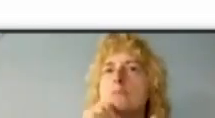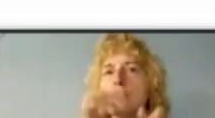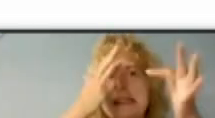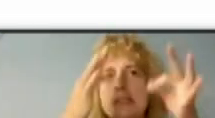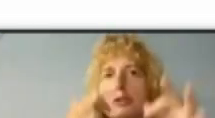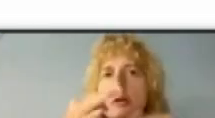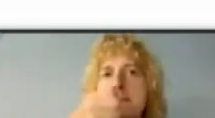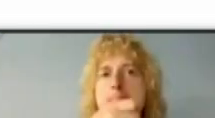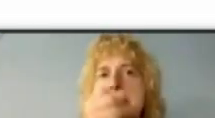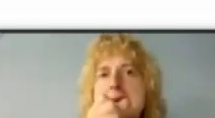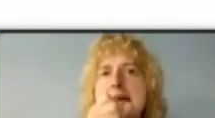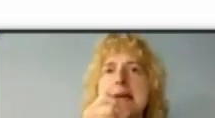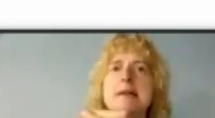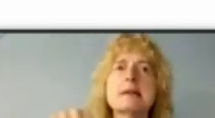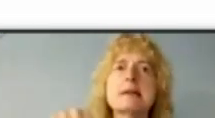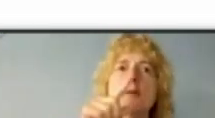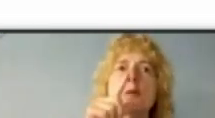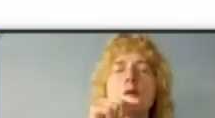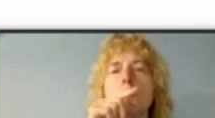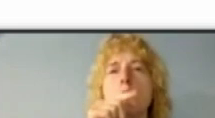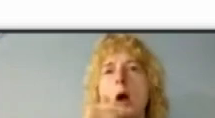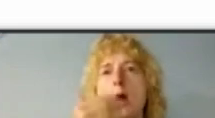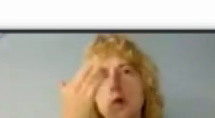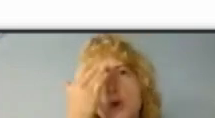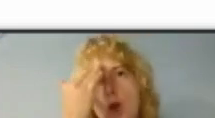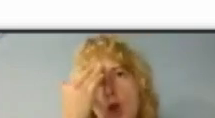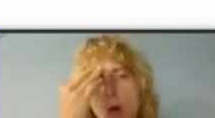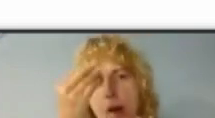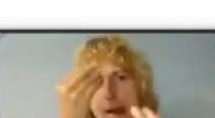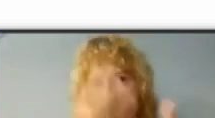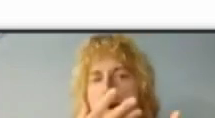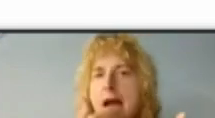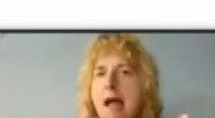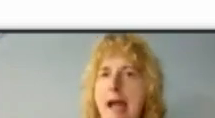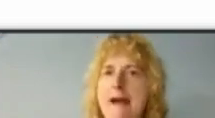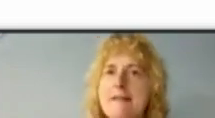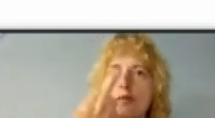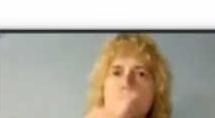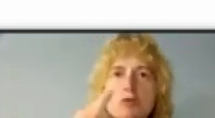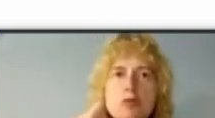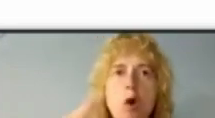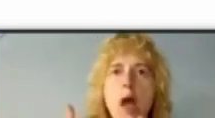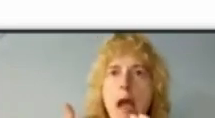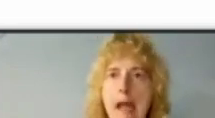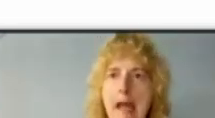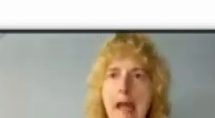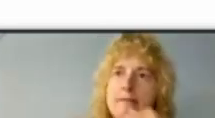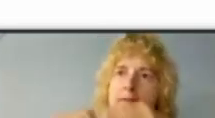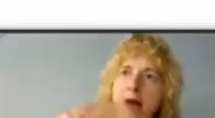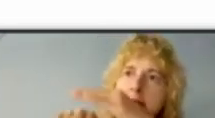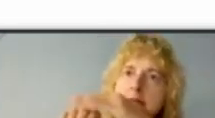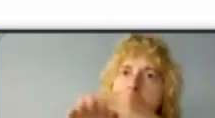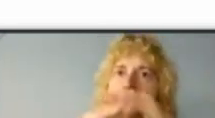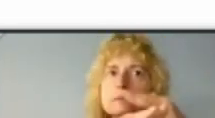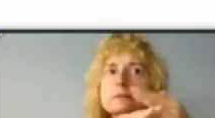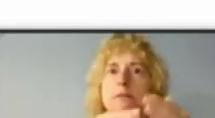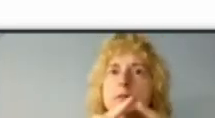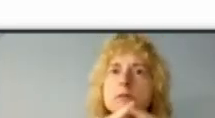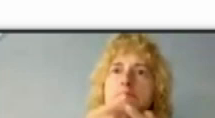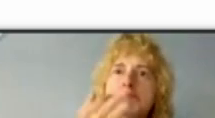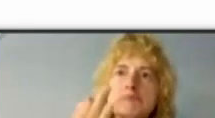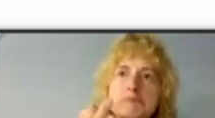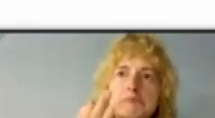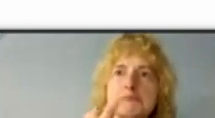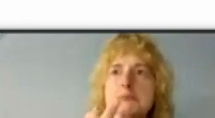and resource gatekeepers, folks who have access and are able to rally different types of financial, policy,